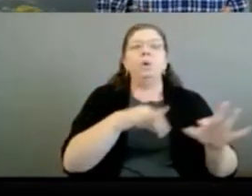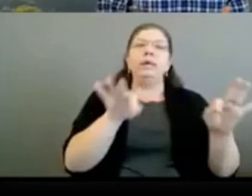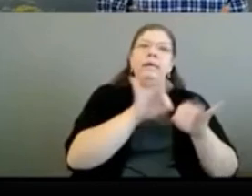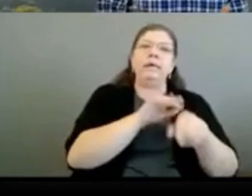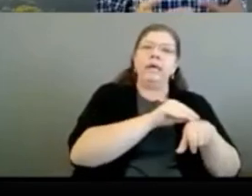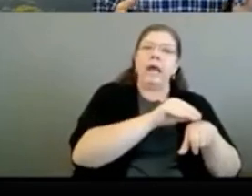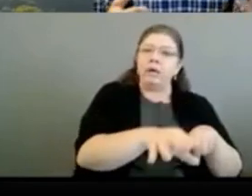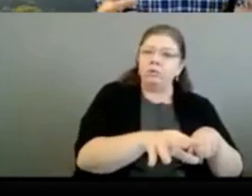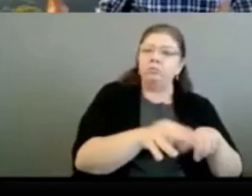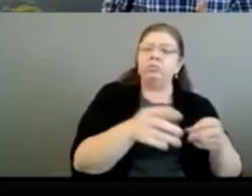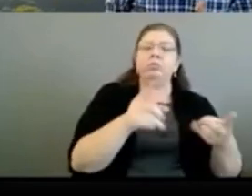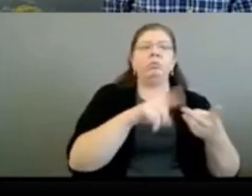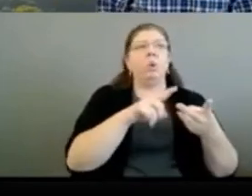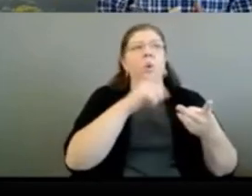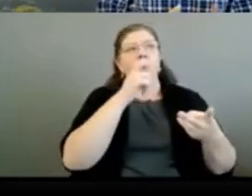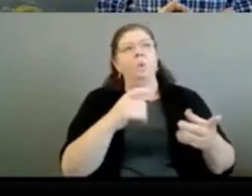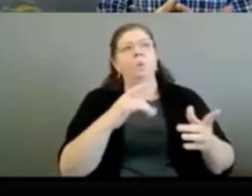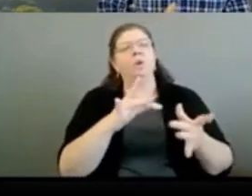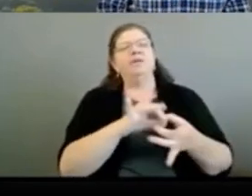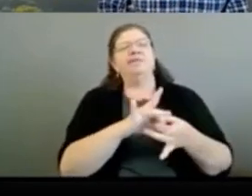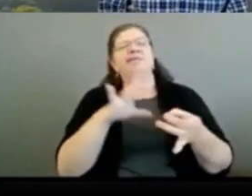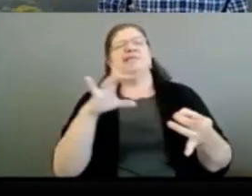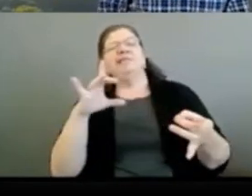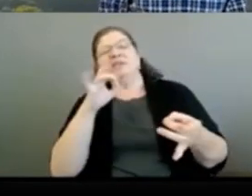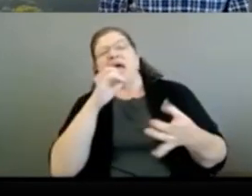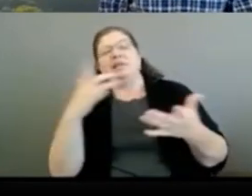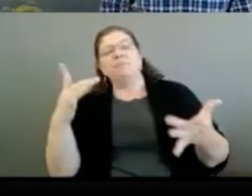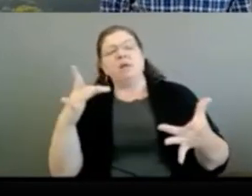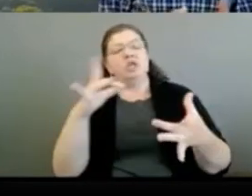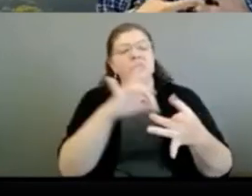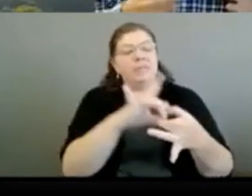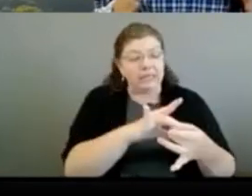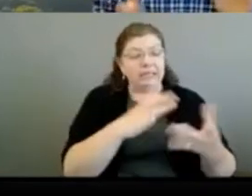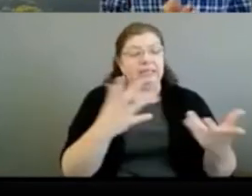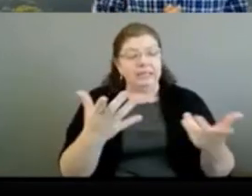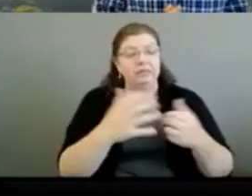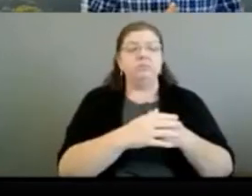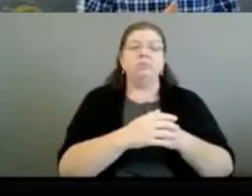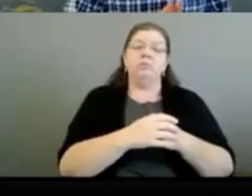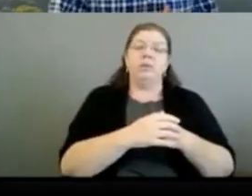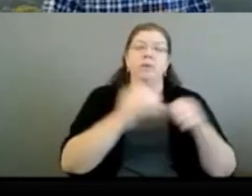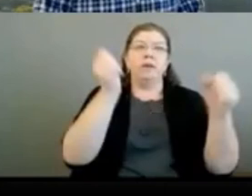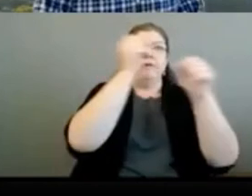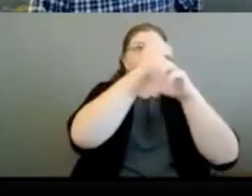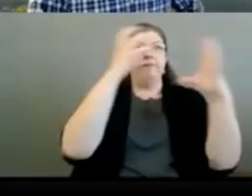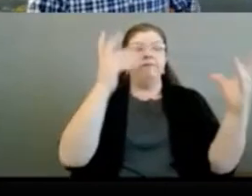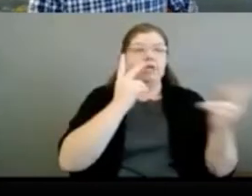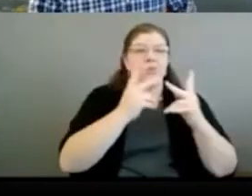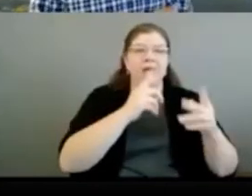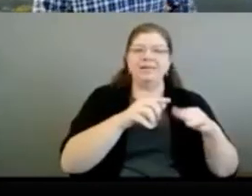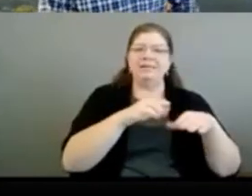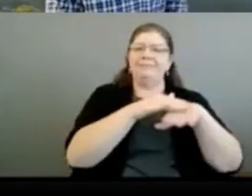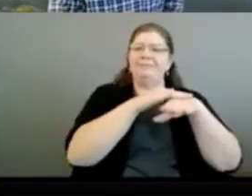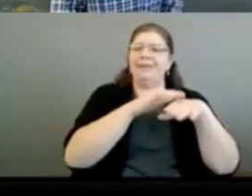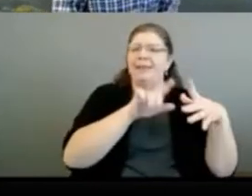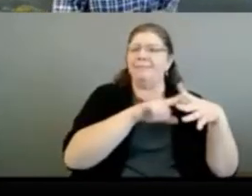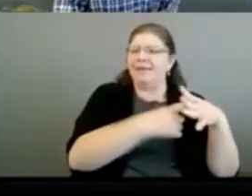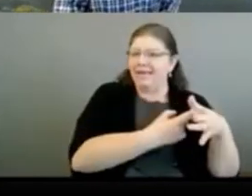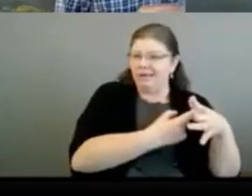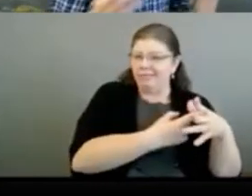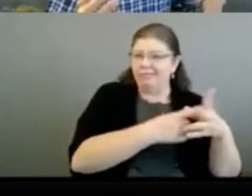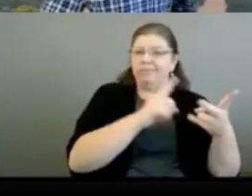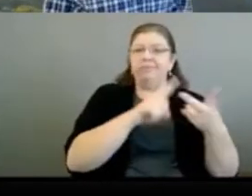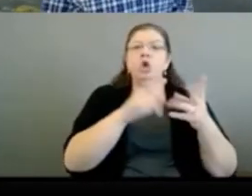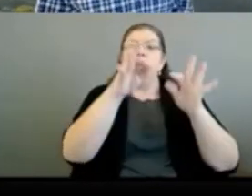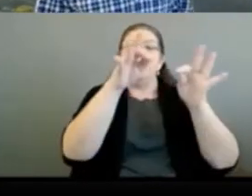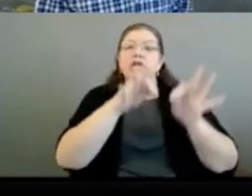actor, who is maybe not as connected as you'd like to be in that network. But visualizing is just the beginning. And you can also describe networks in the same way